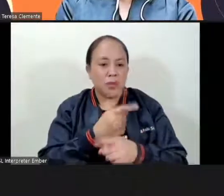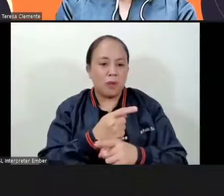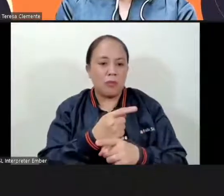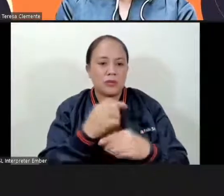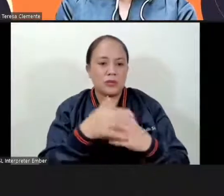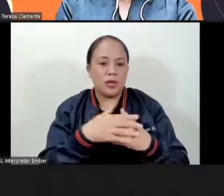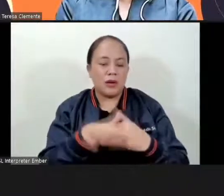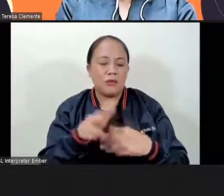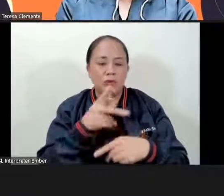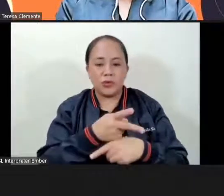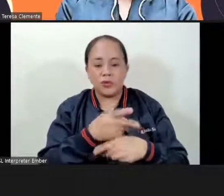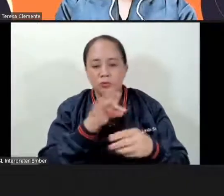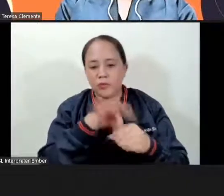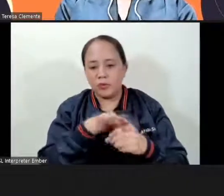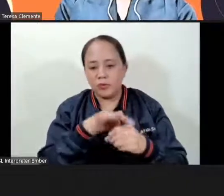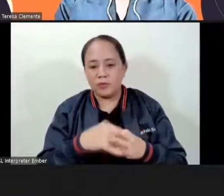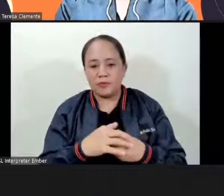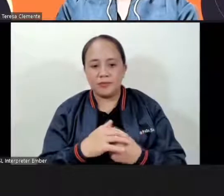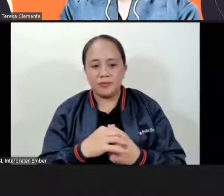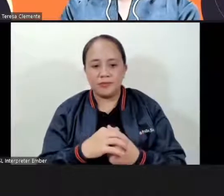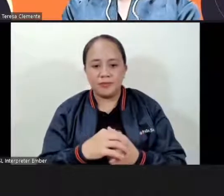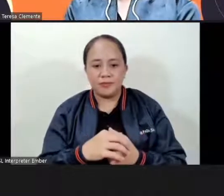aftercare program?